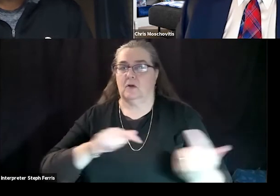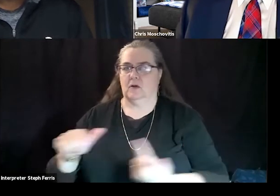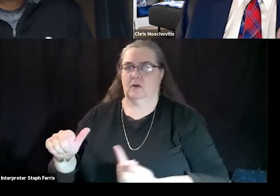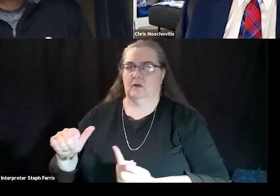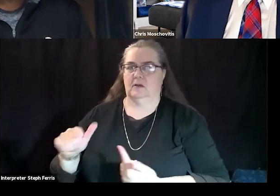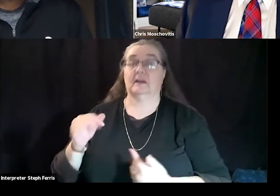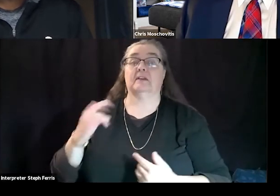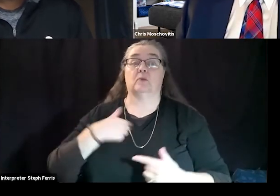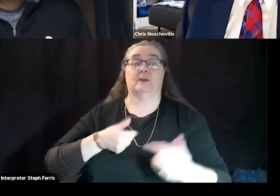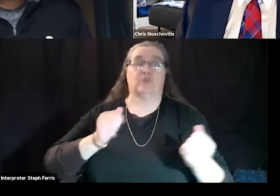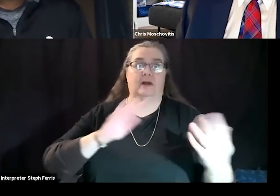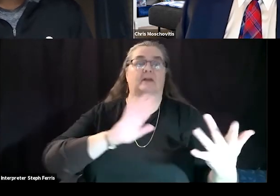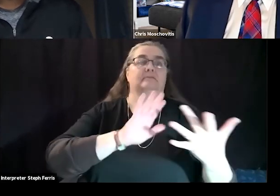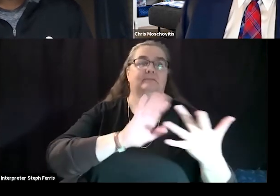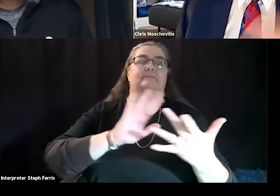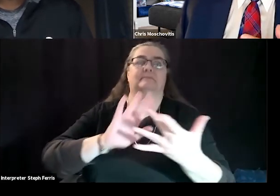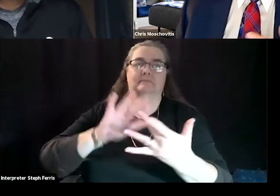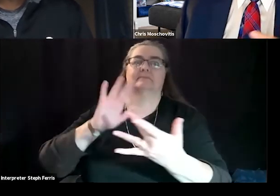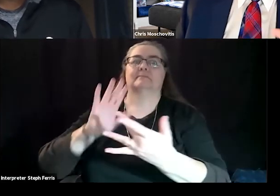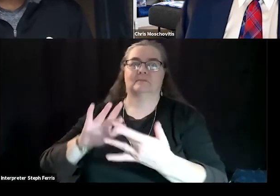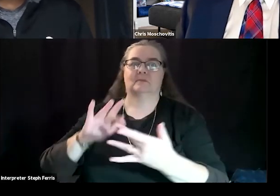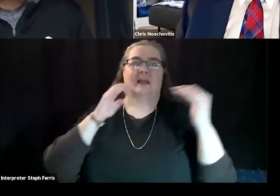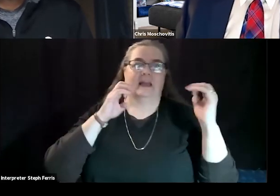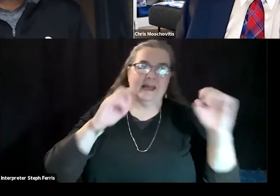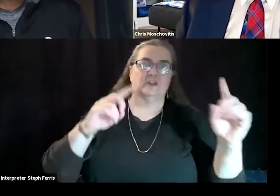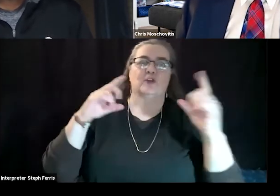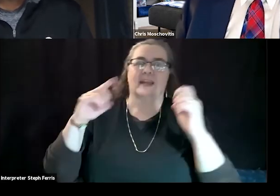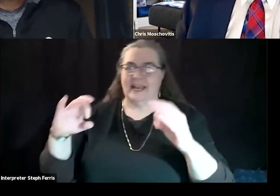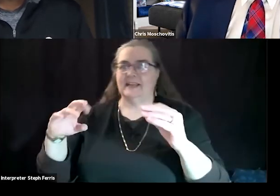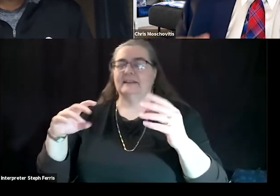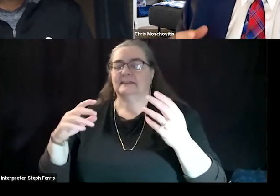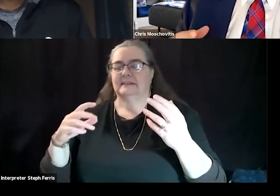educate people and tries to make this subject approachable